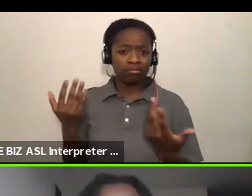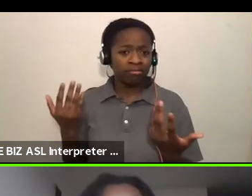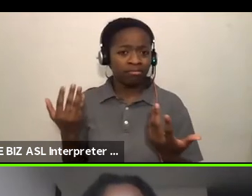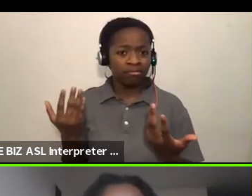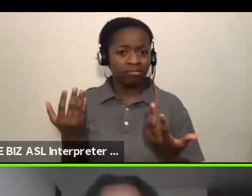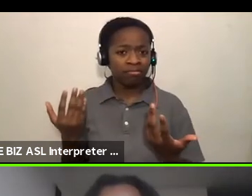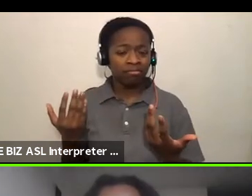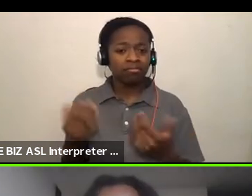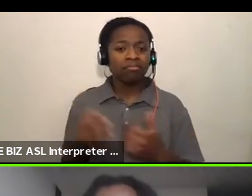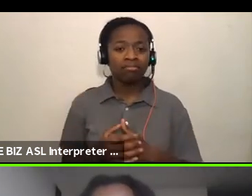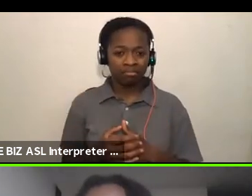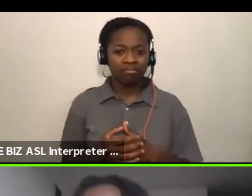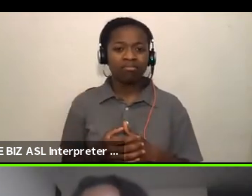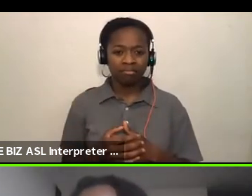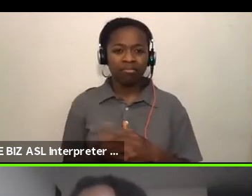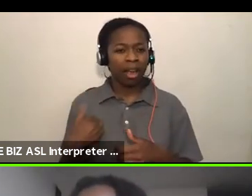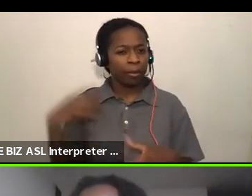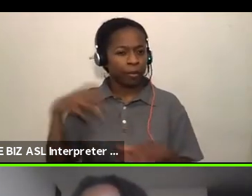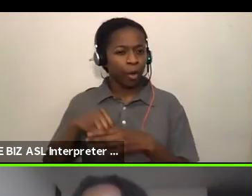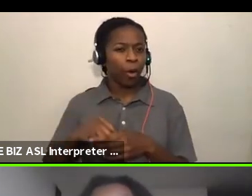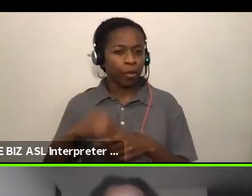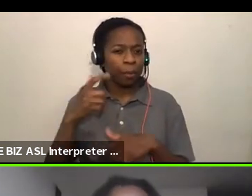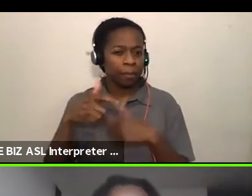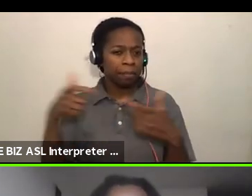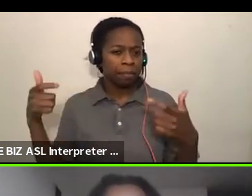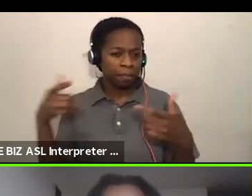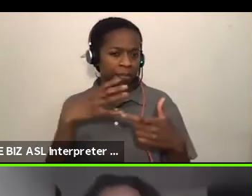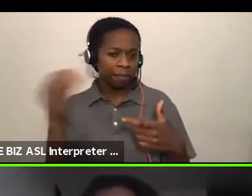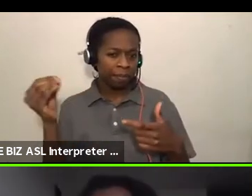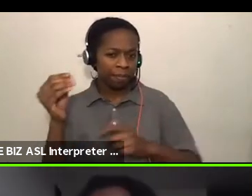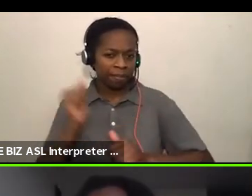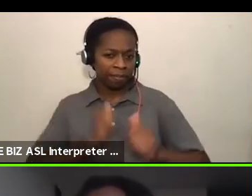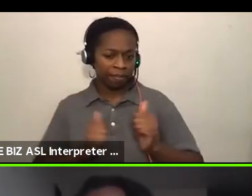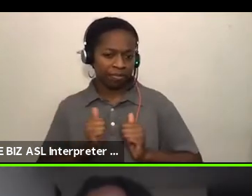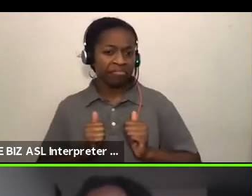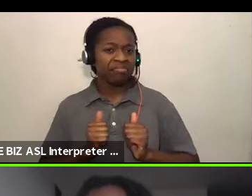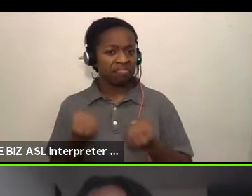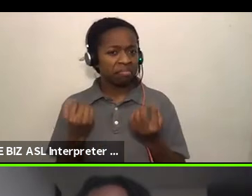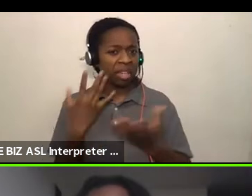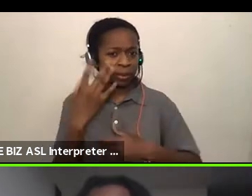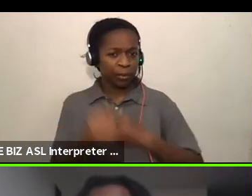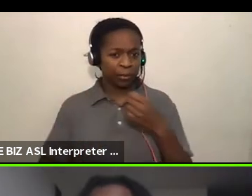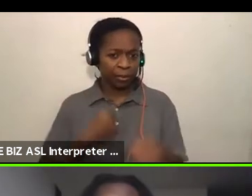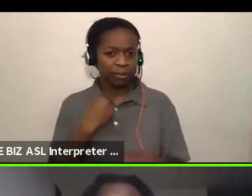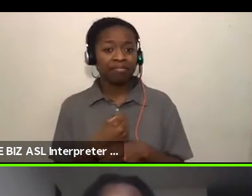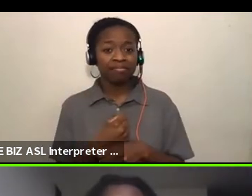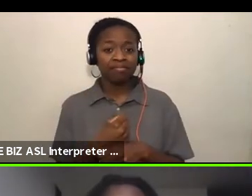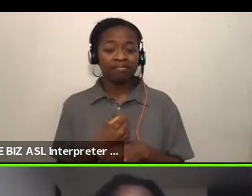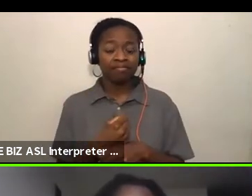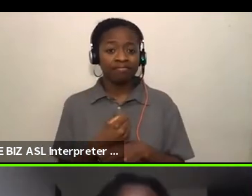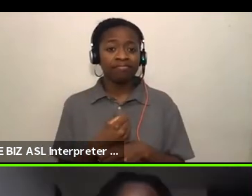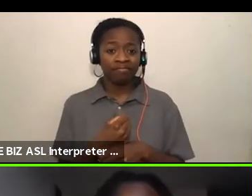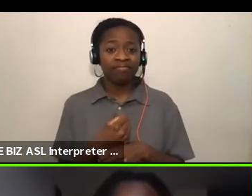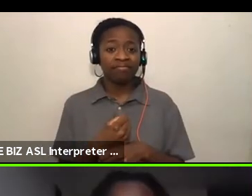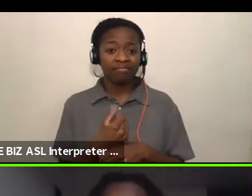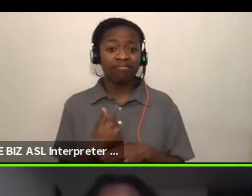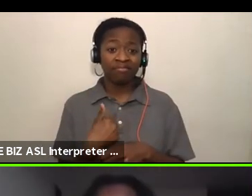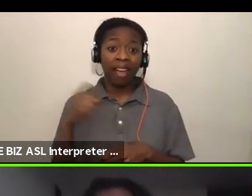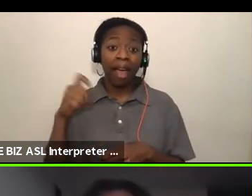part of a larger theater for several years at one point, and I had to lead a lot of